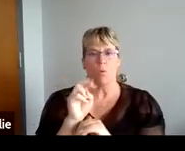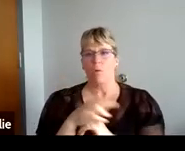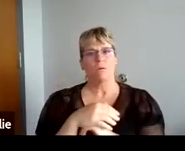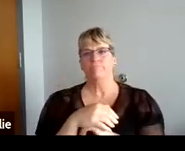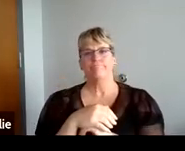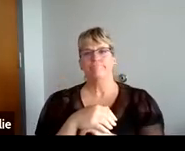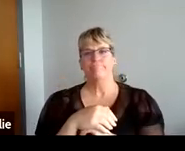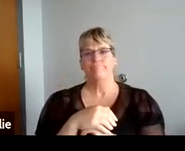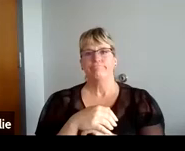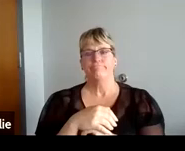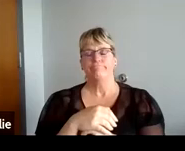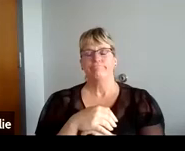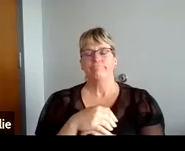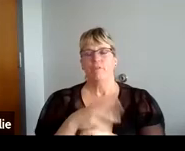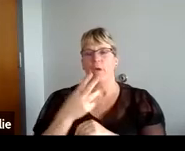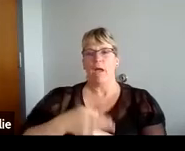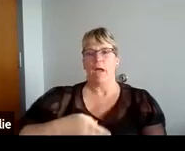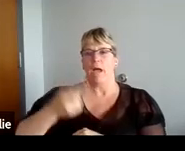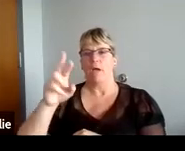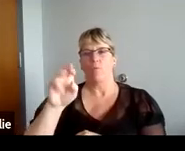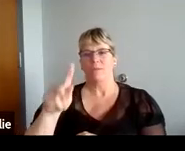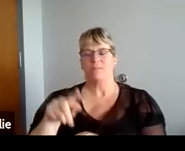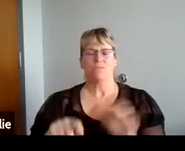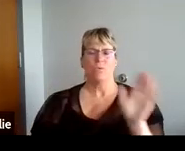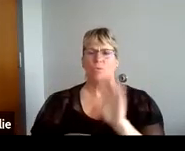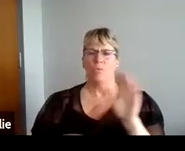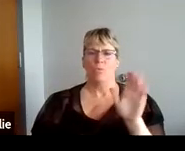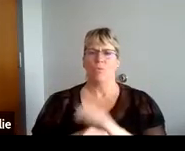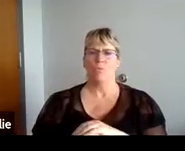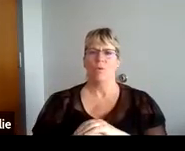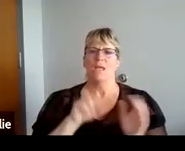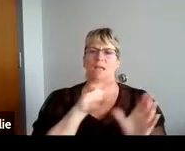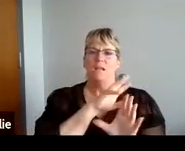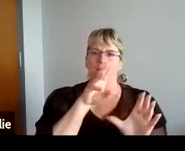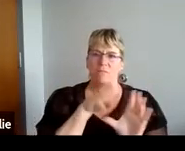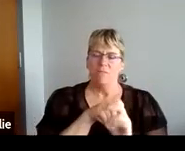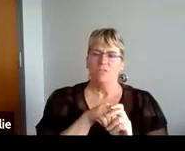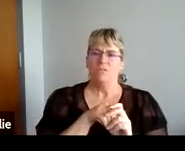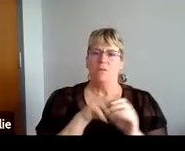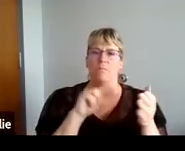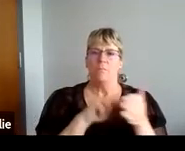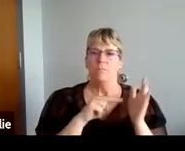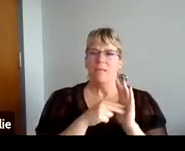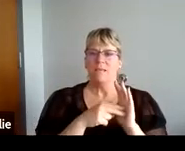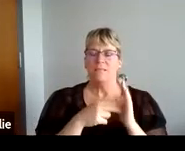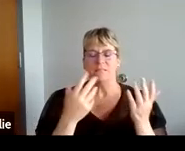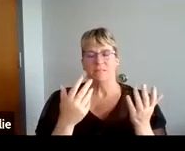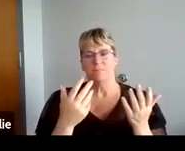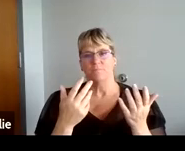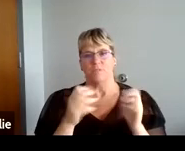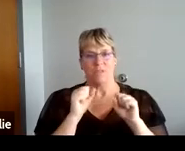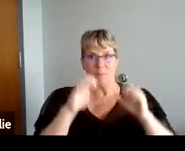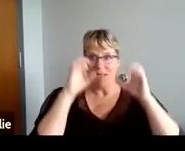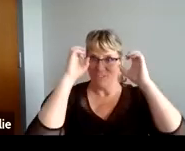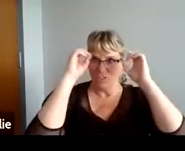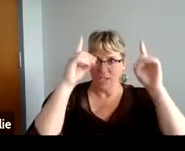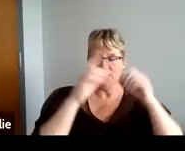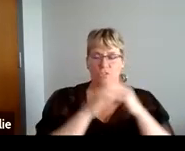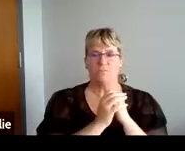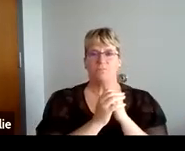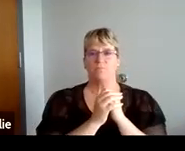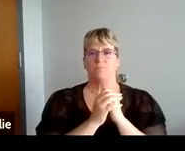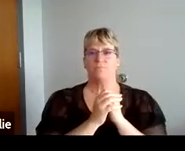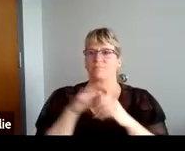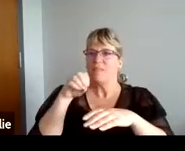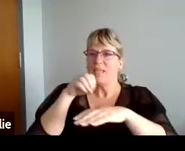going to be at high risk. Intervention really is just that. It can be education, it can be advisement,